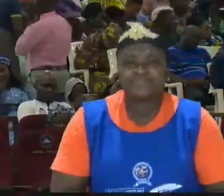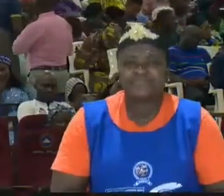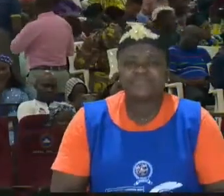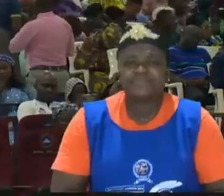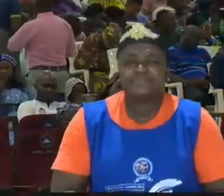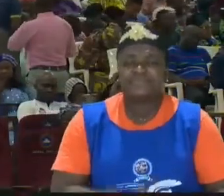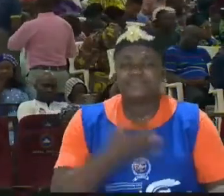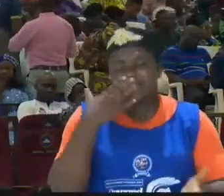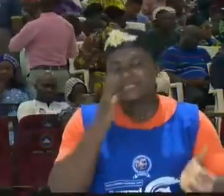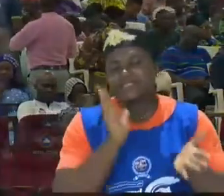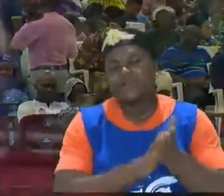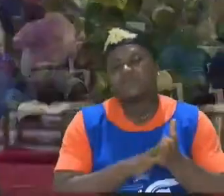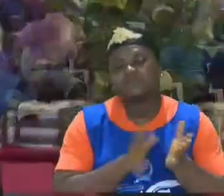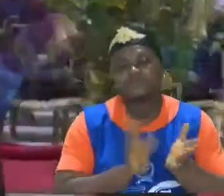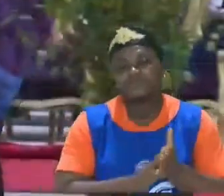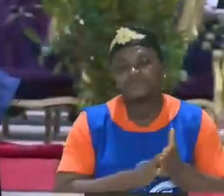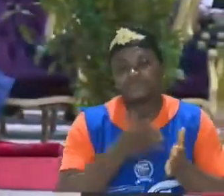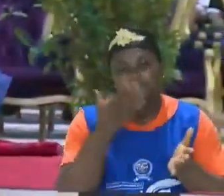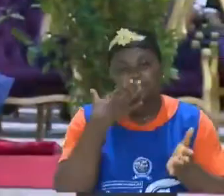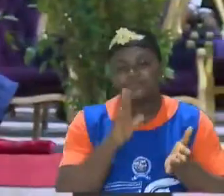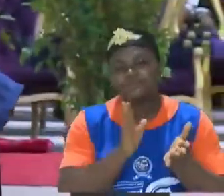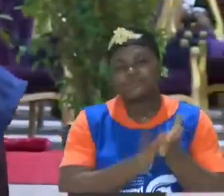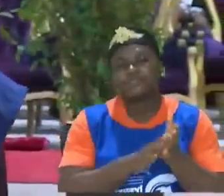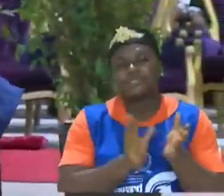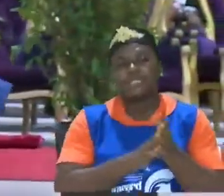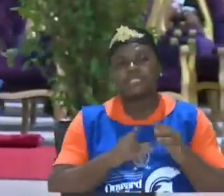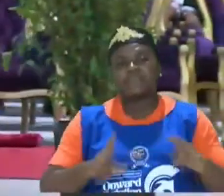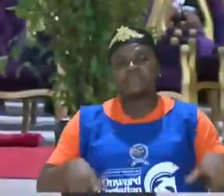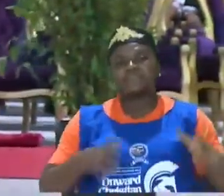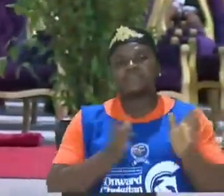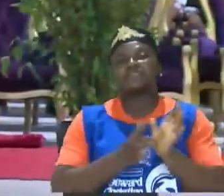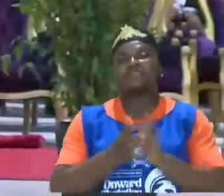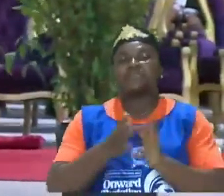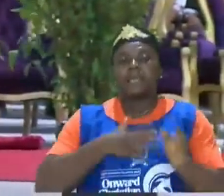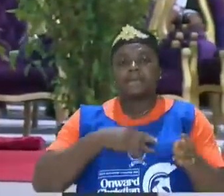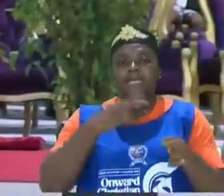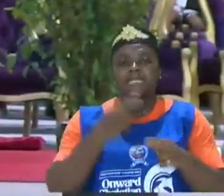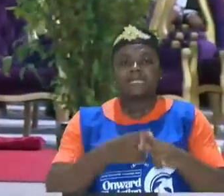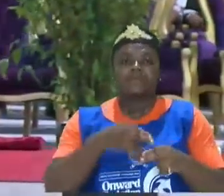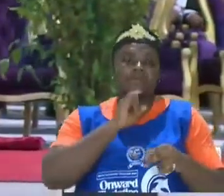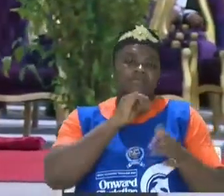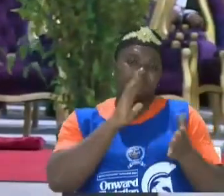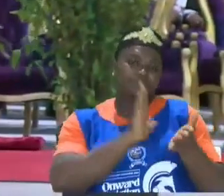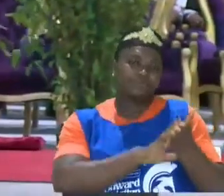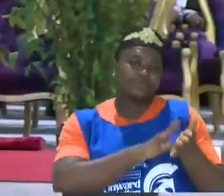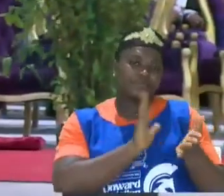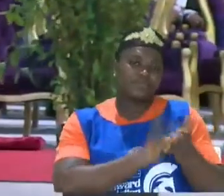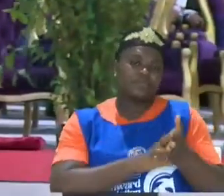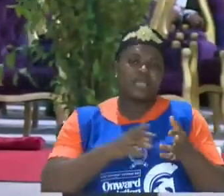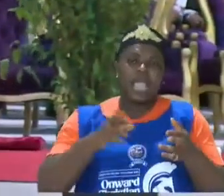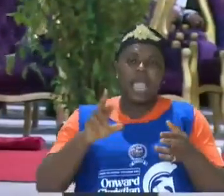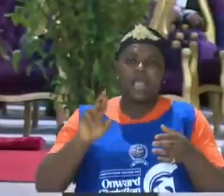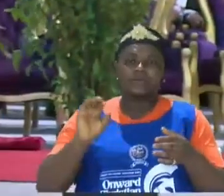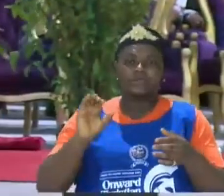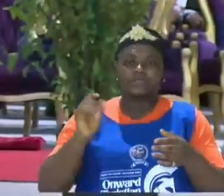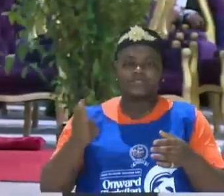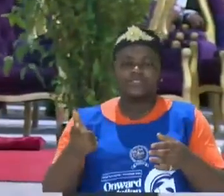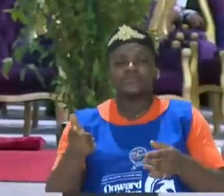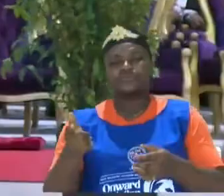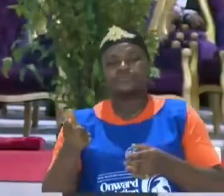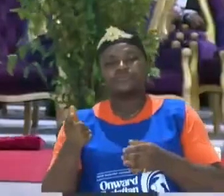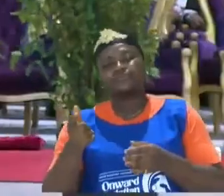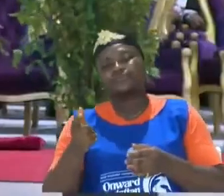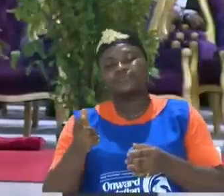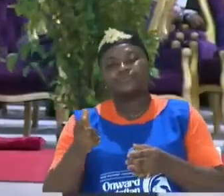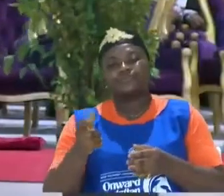Praise God. Praise the living Jesus. My name is Praise from RCCG, the Oasis, Lagos. I'm here to fulfill